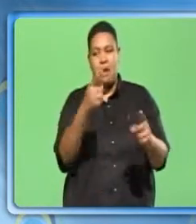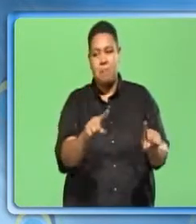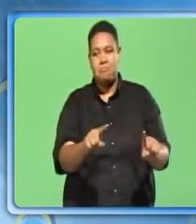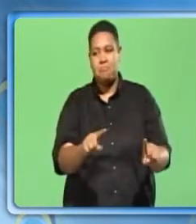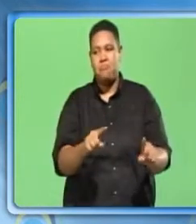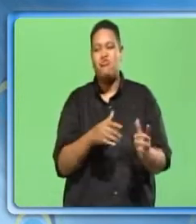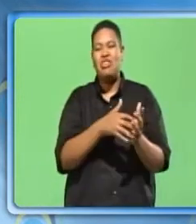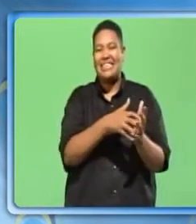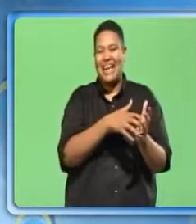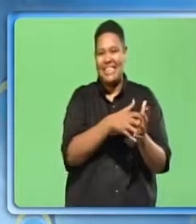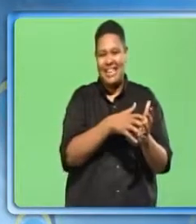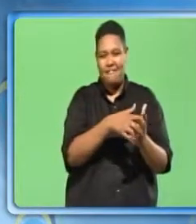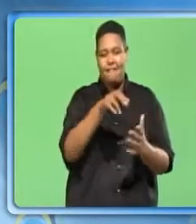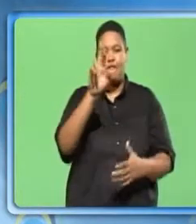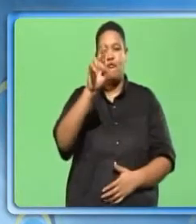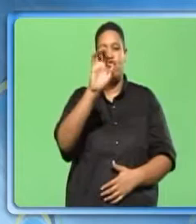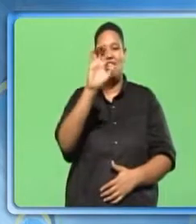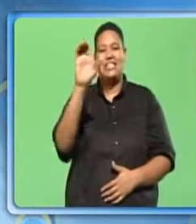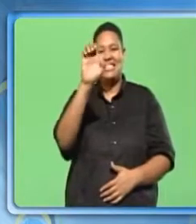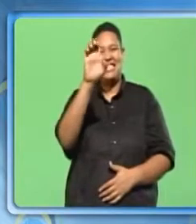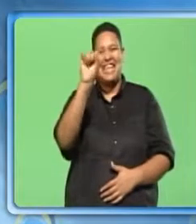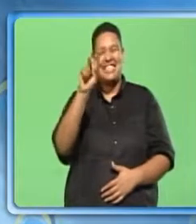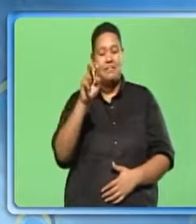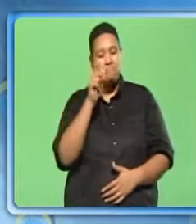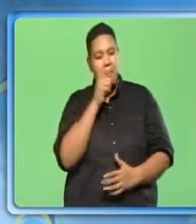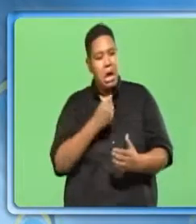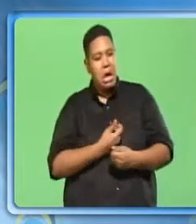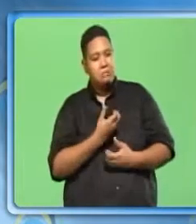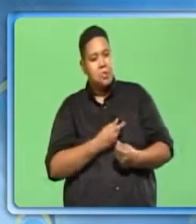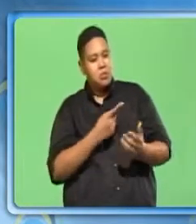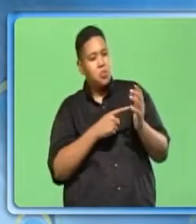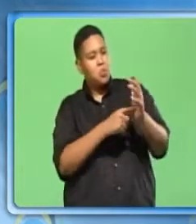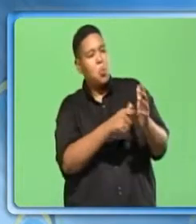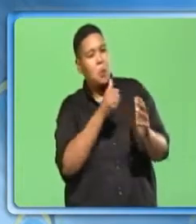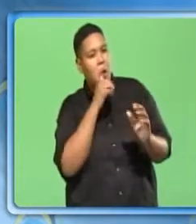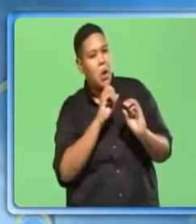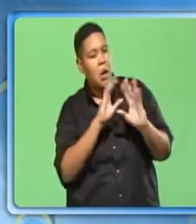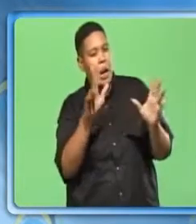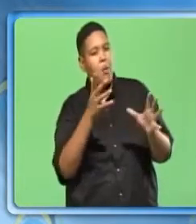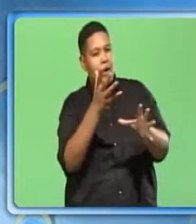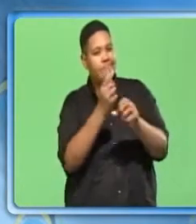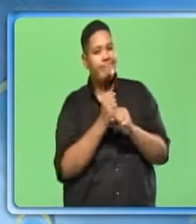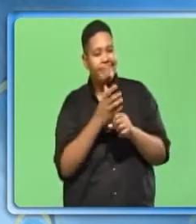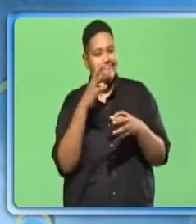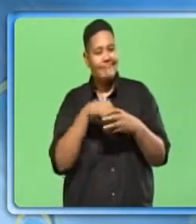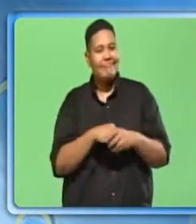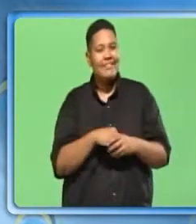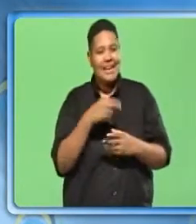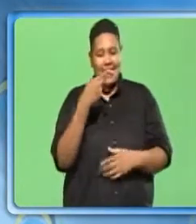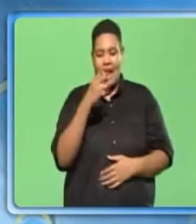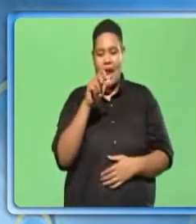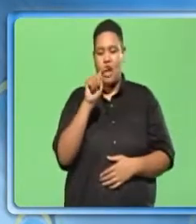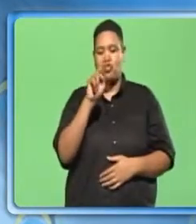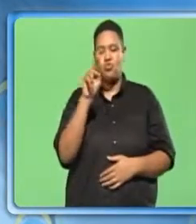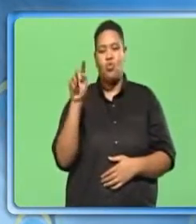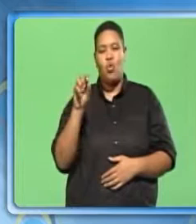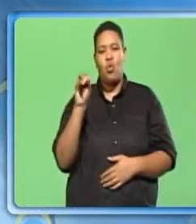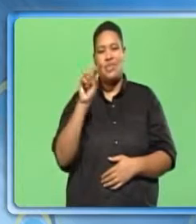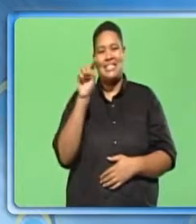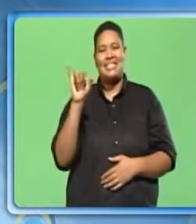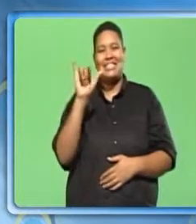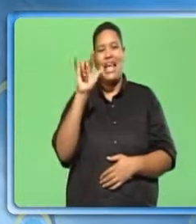Recessive, the allele which is not expressed shown when inherited in the heterozygous condition.